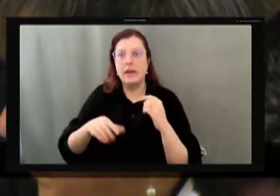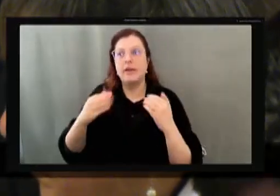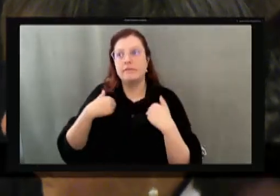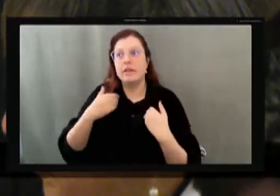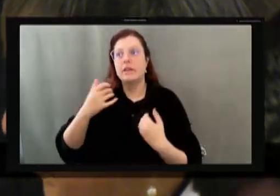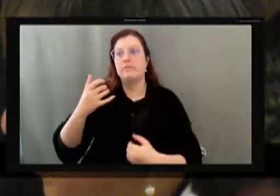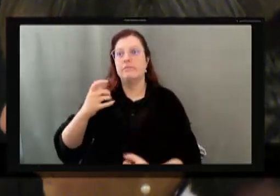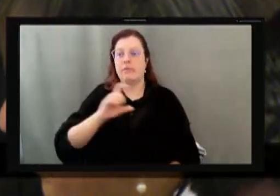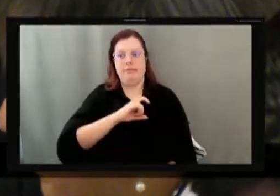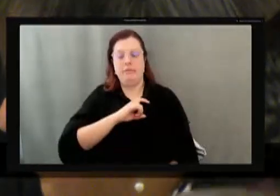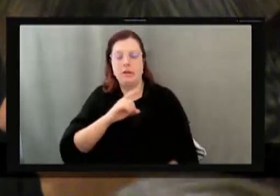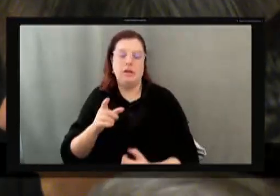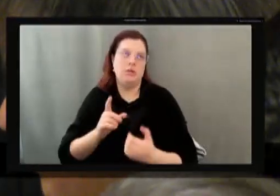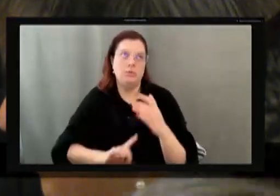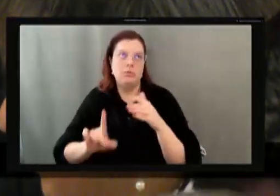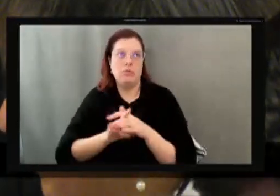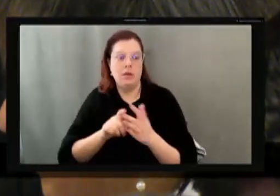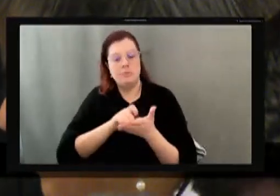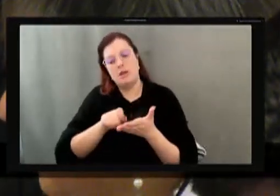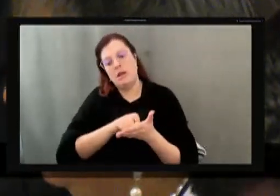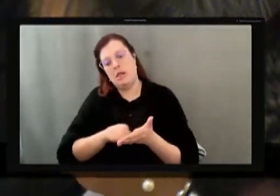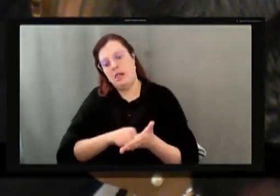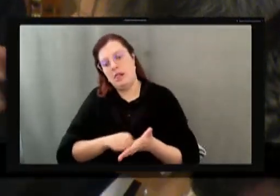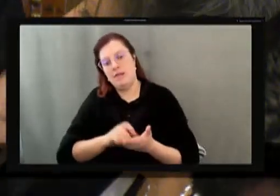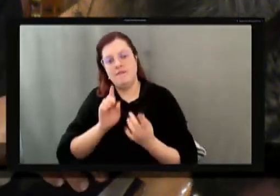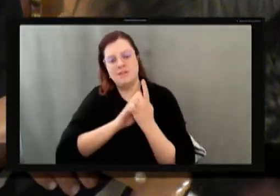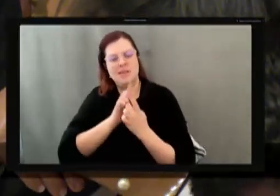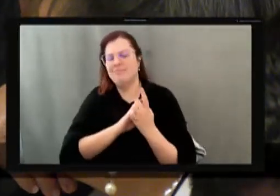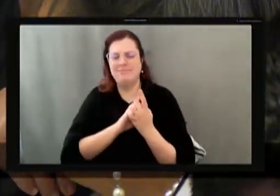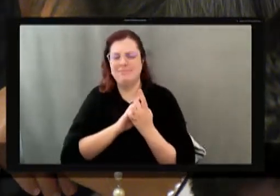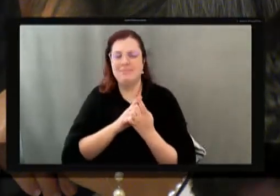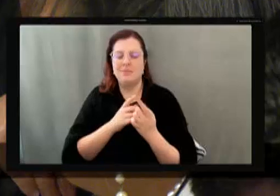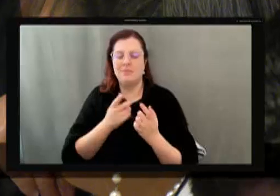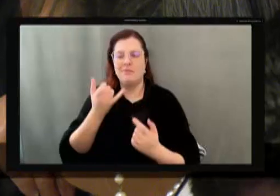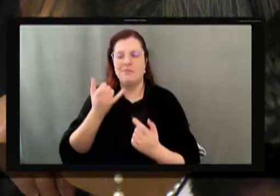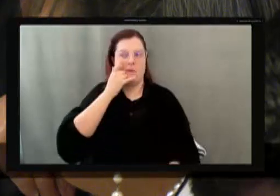call that in. So that is freeing up time.